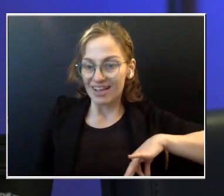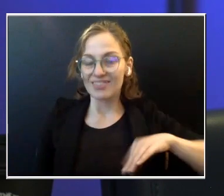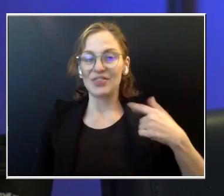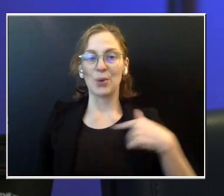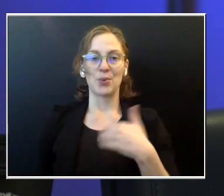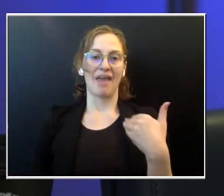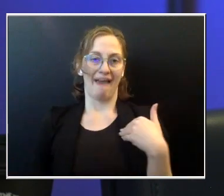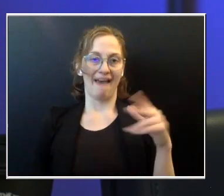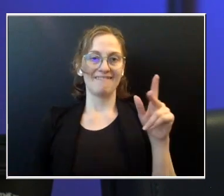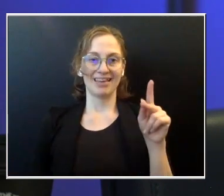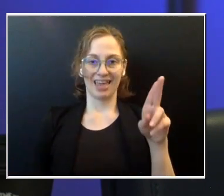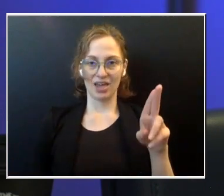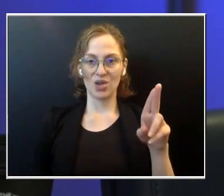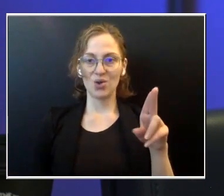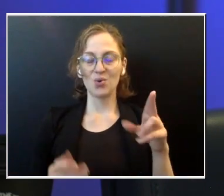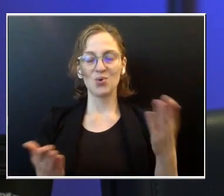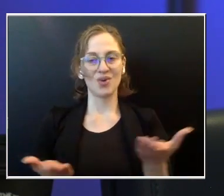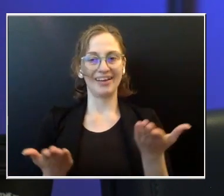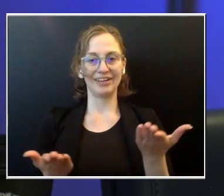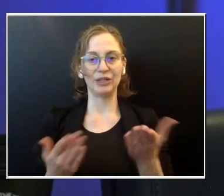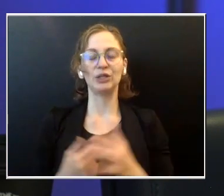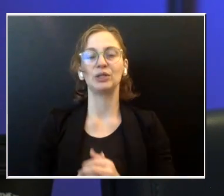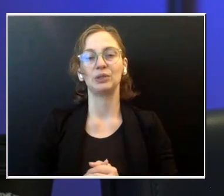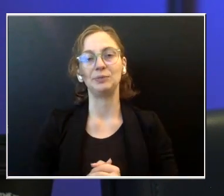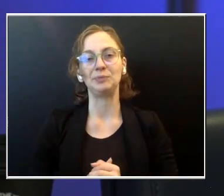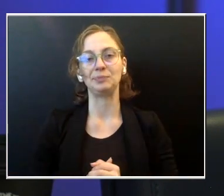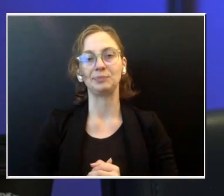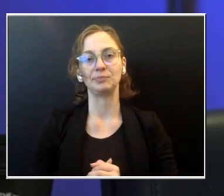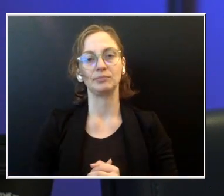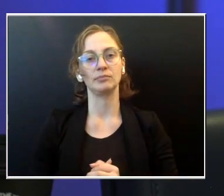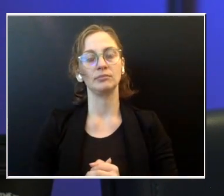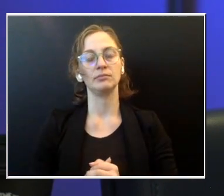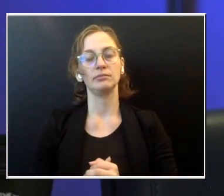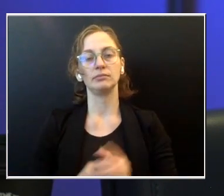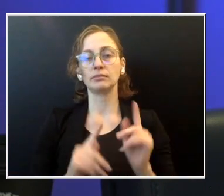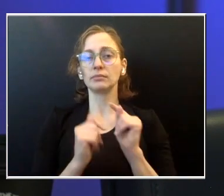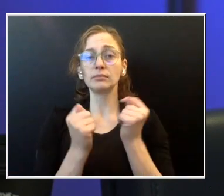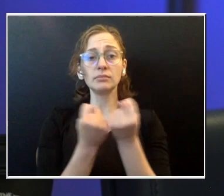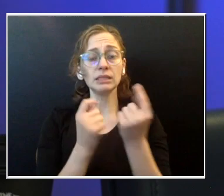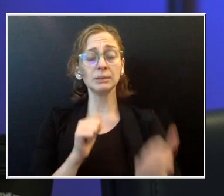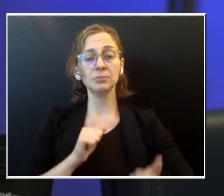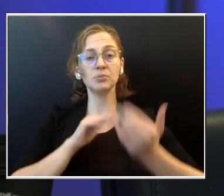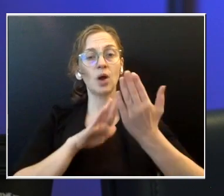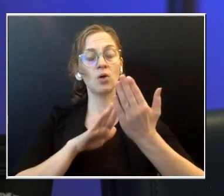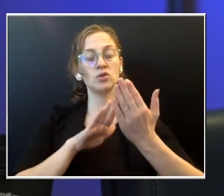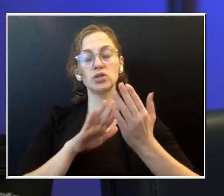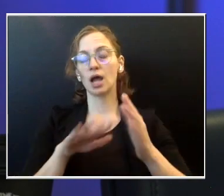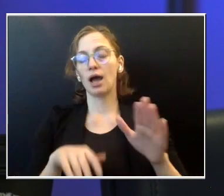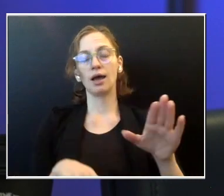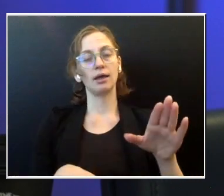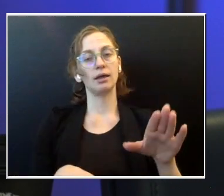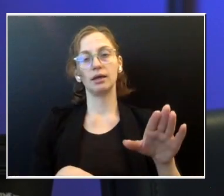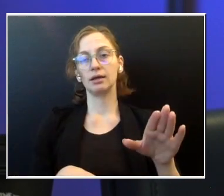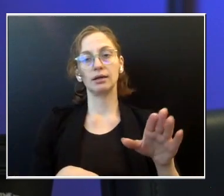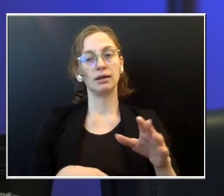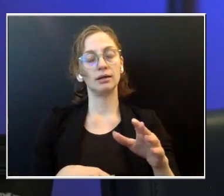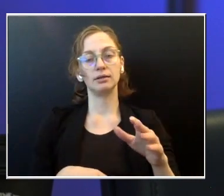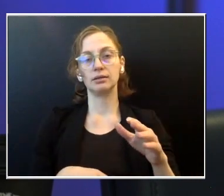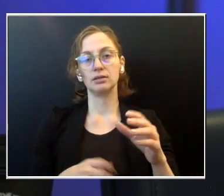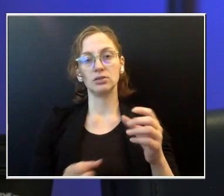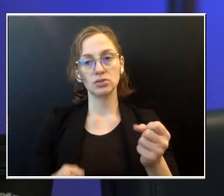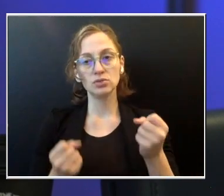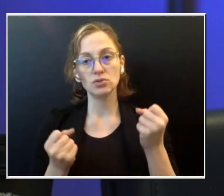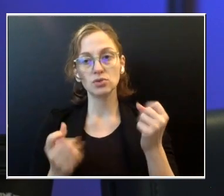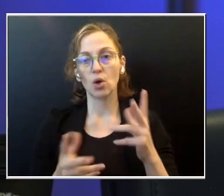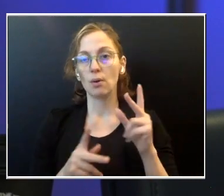and the team approach. I had so many people helping me